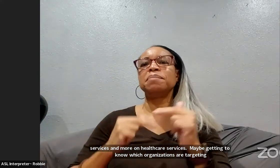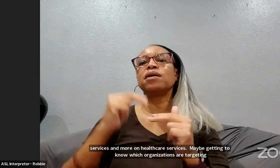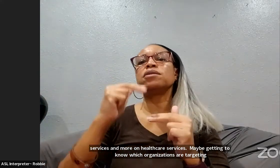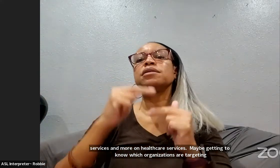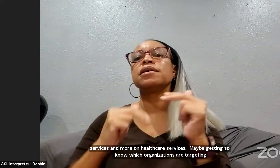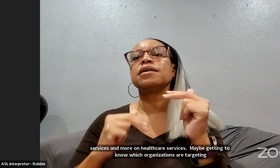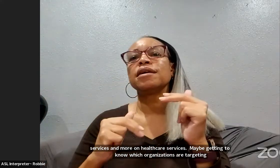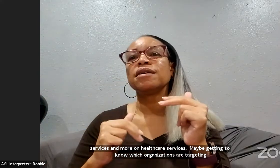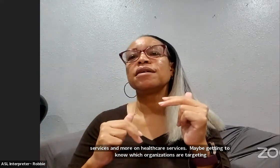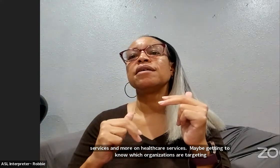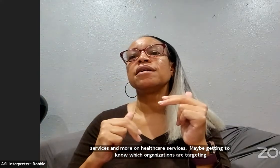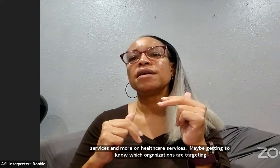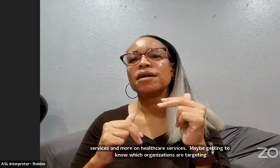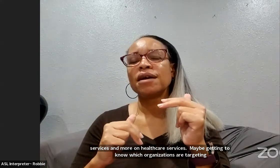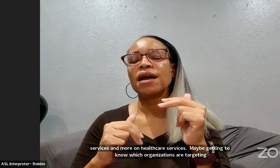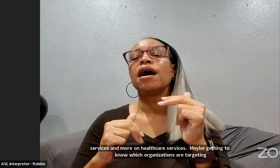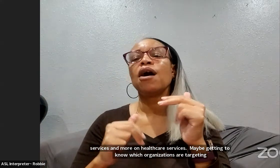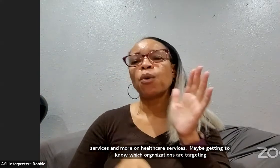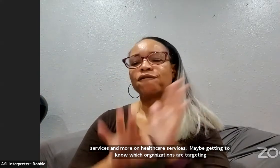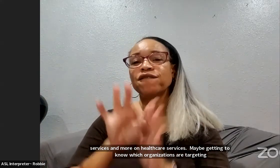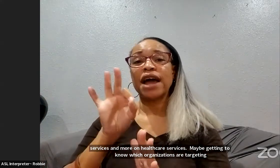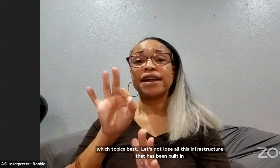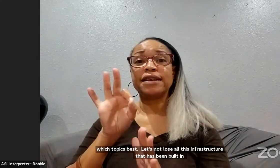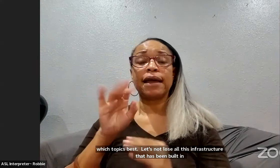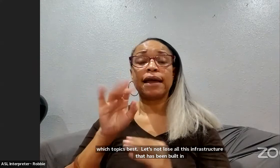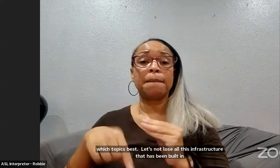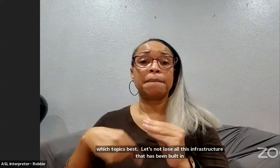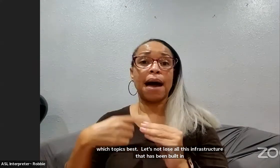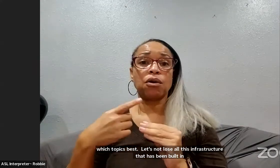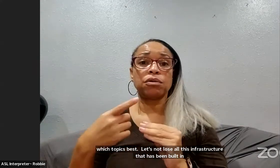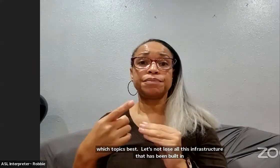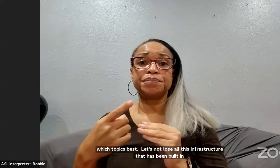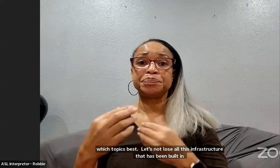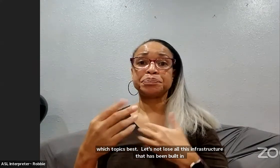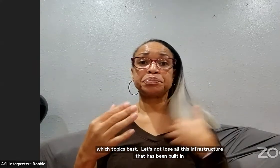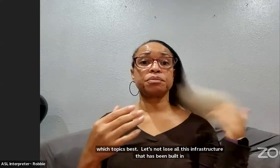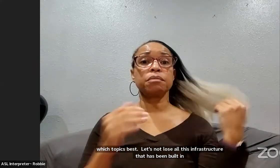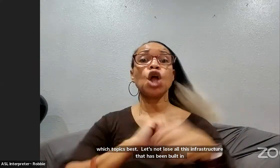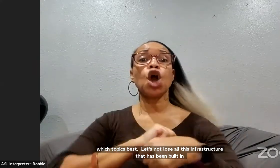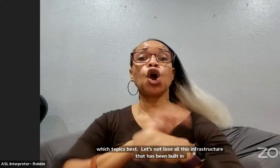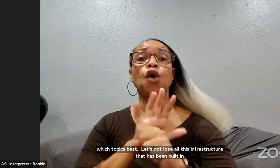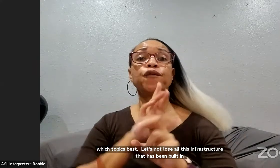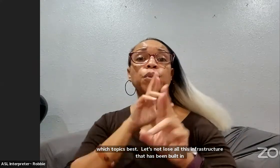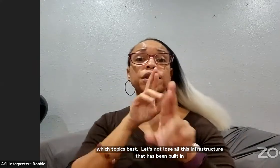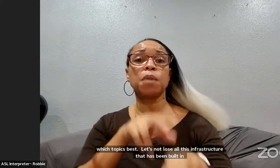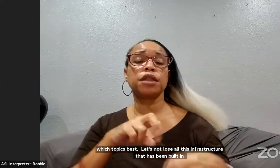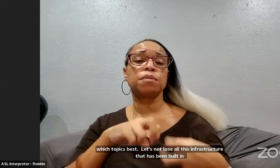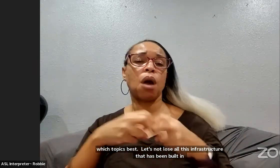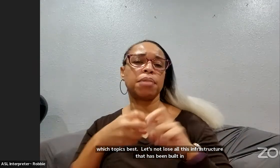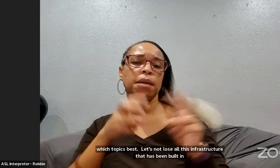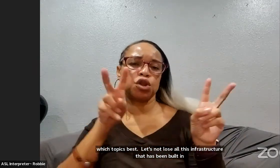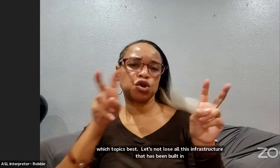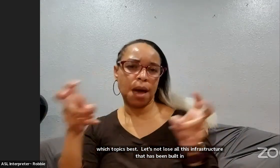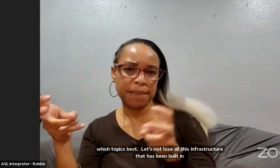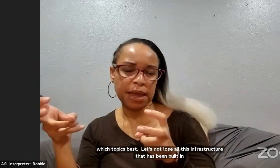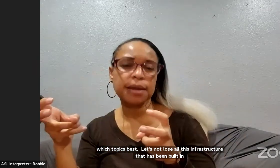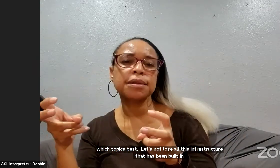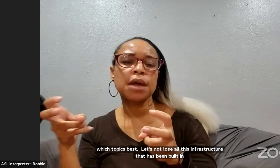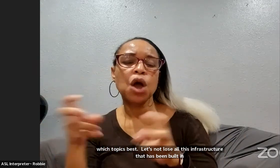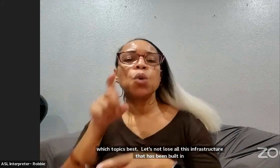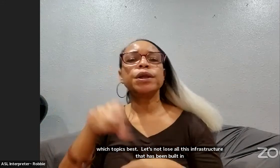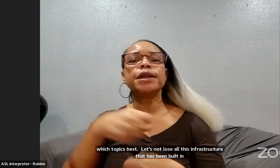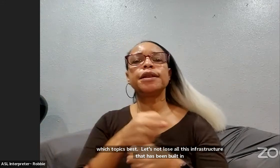things. We are finding out about the commercialization of COVID response issues or topics. We need to make sure